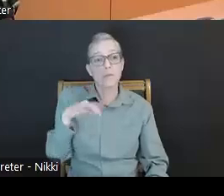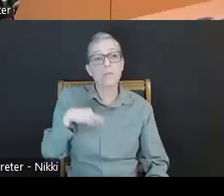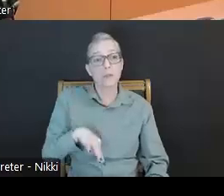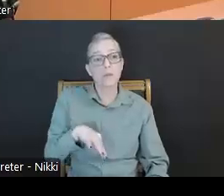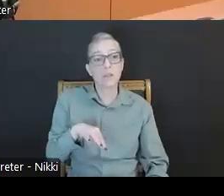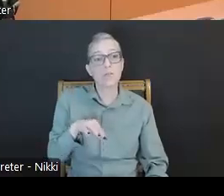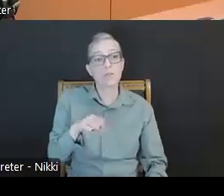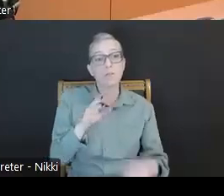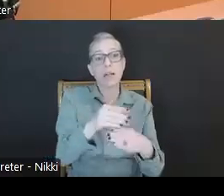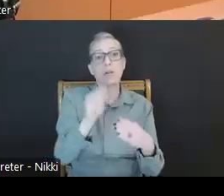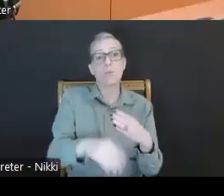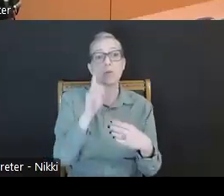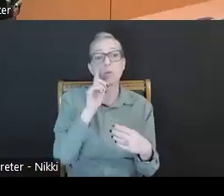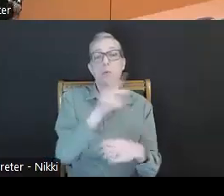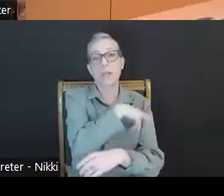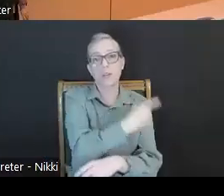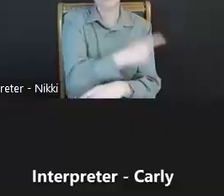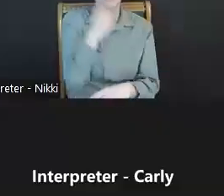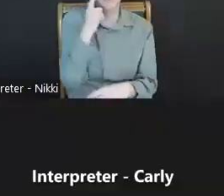it in cultural context.